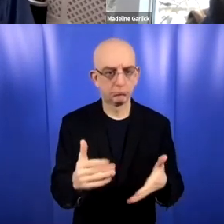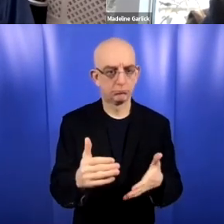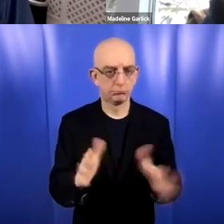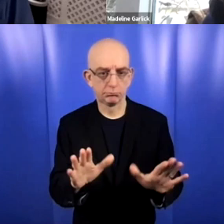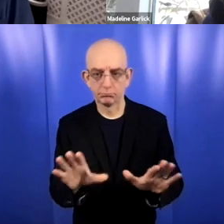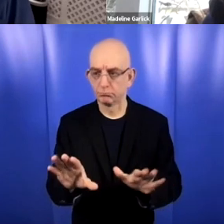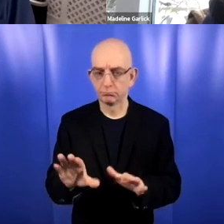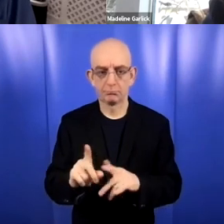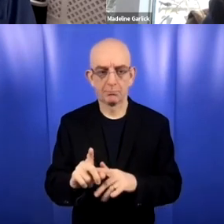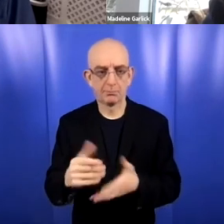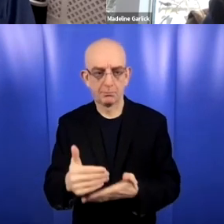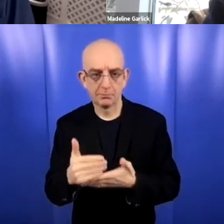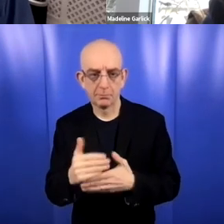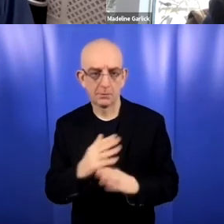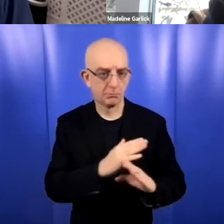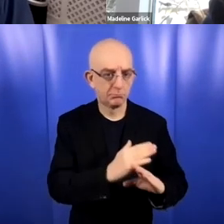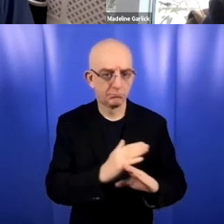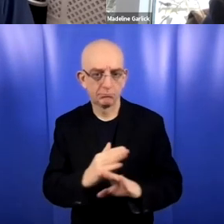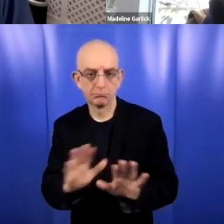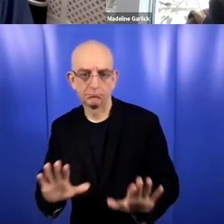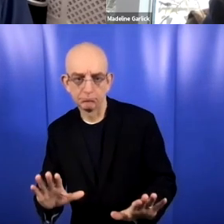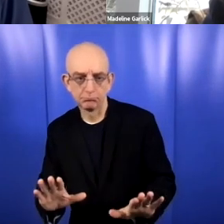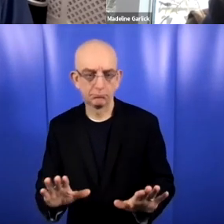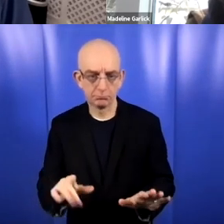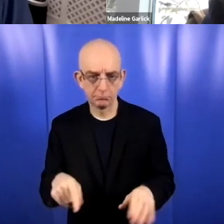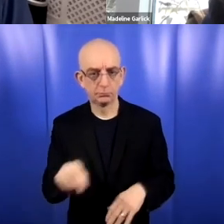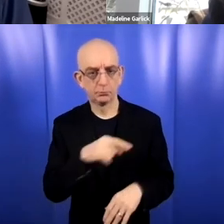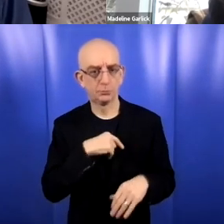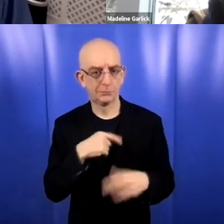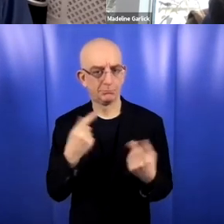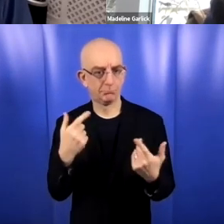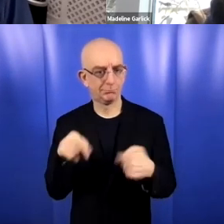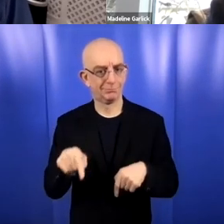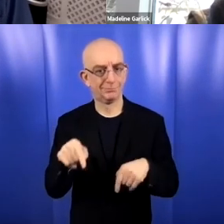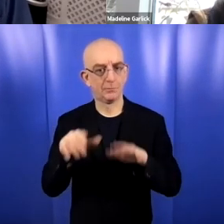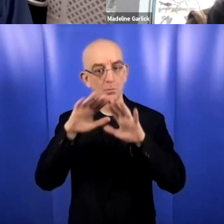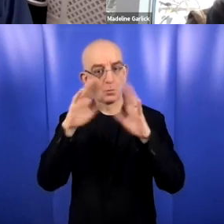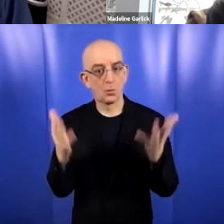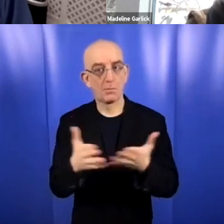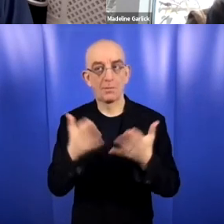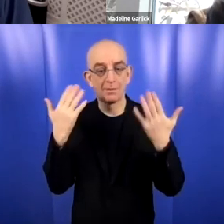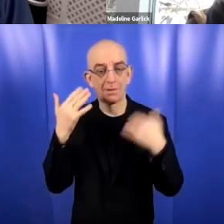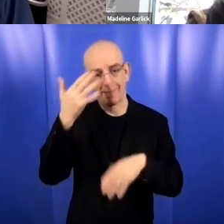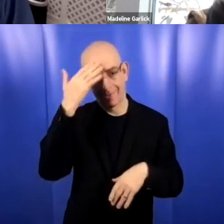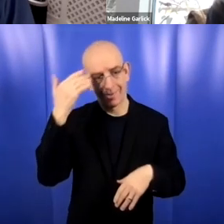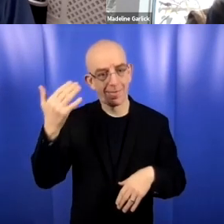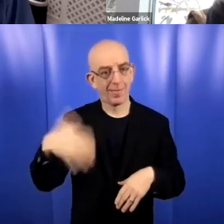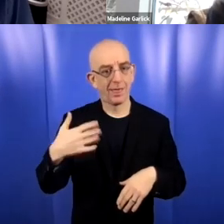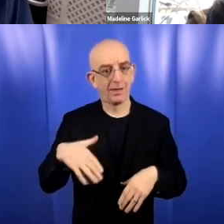states as a whole, either directly or through international organizations, achieve